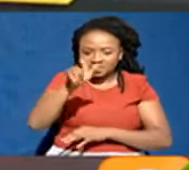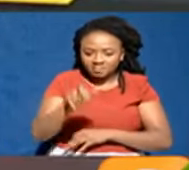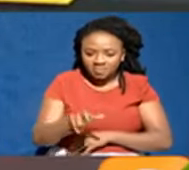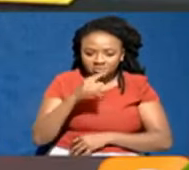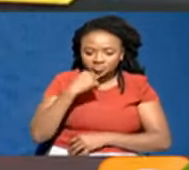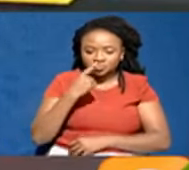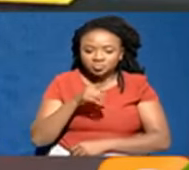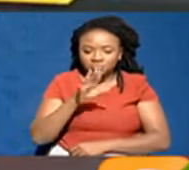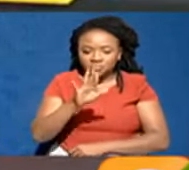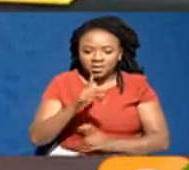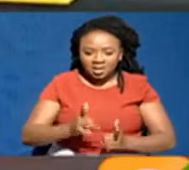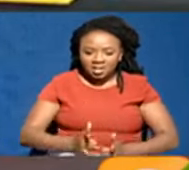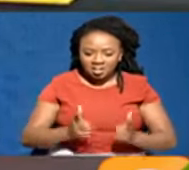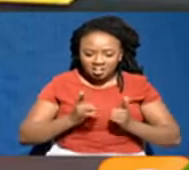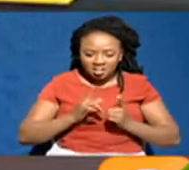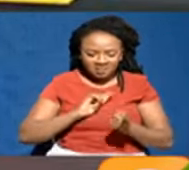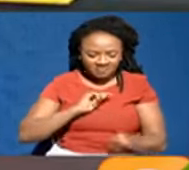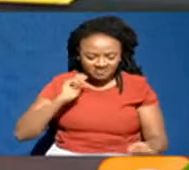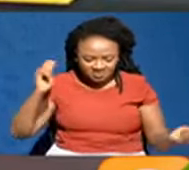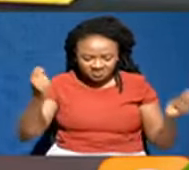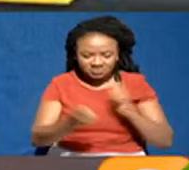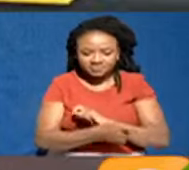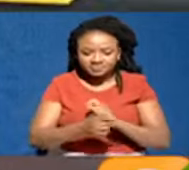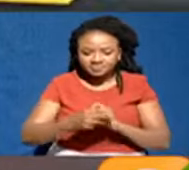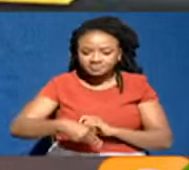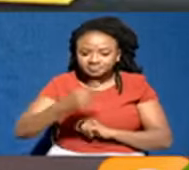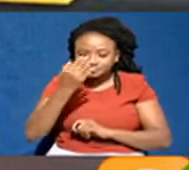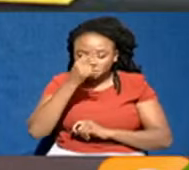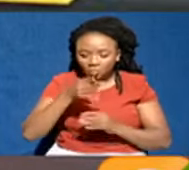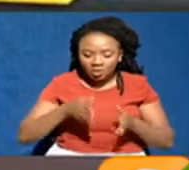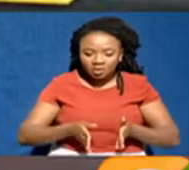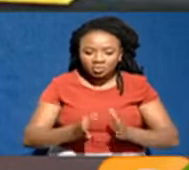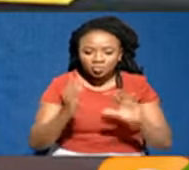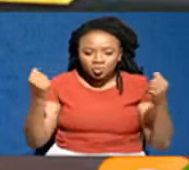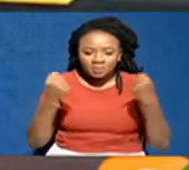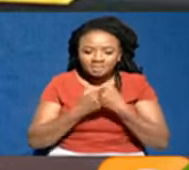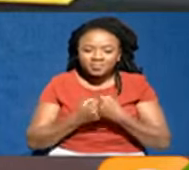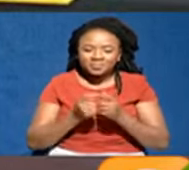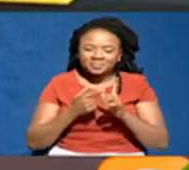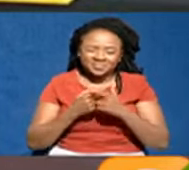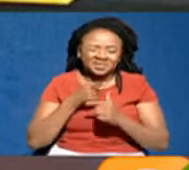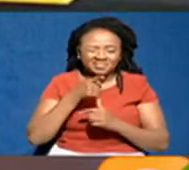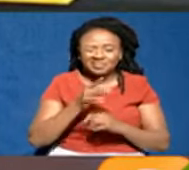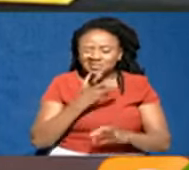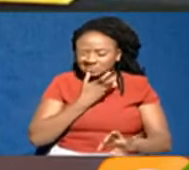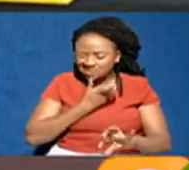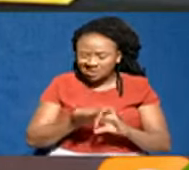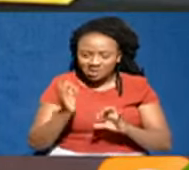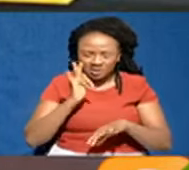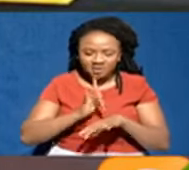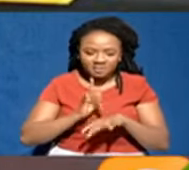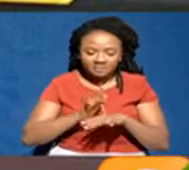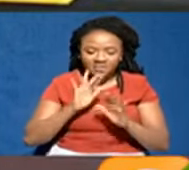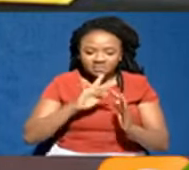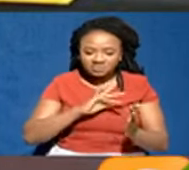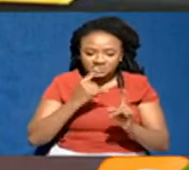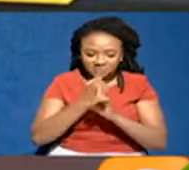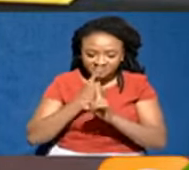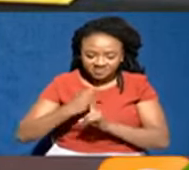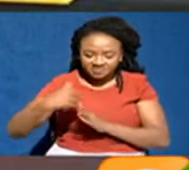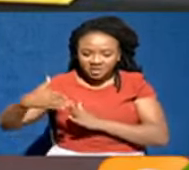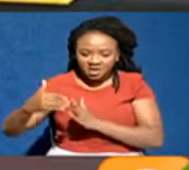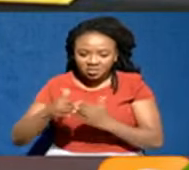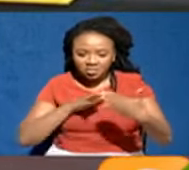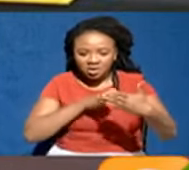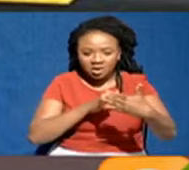or her life has been changed completely because of a road crash, then it becomes how it affects different angles of, I mean,